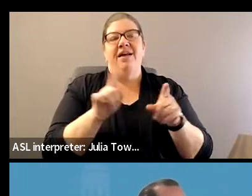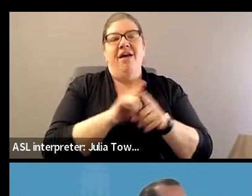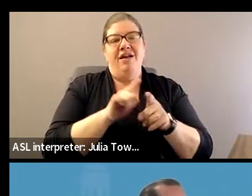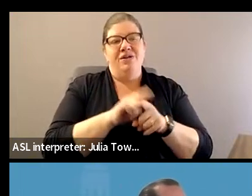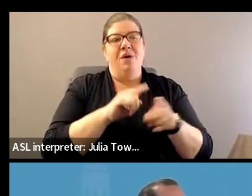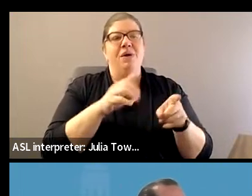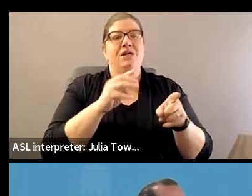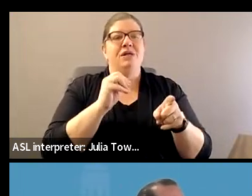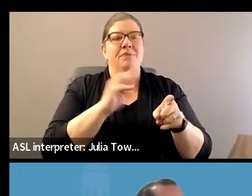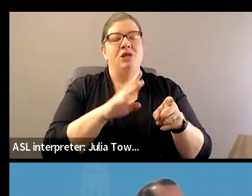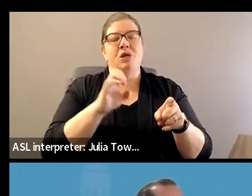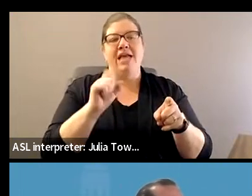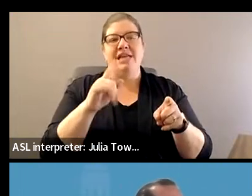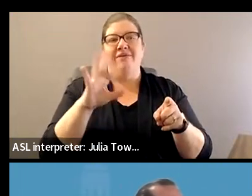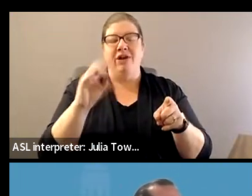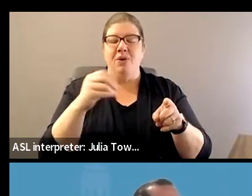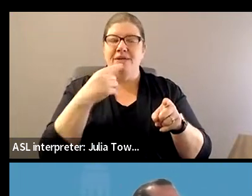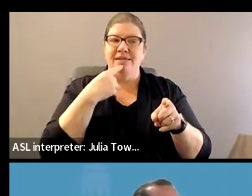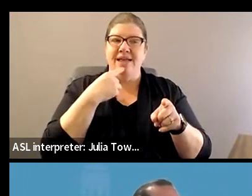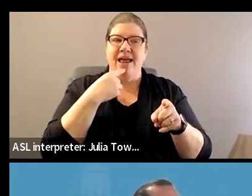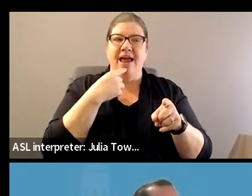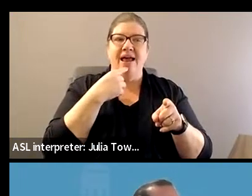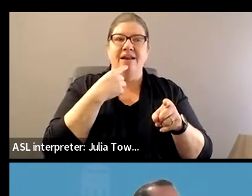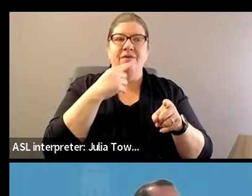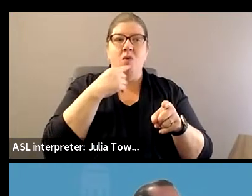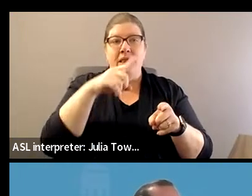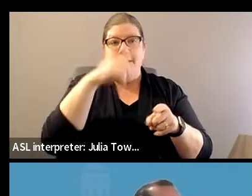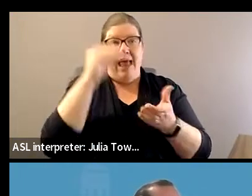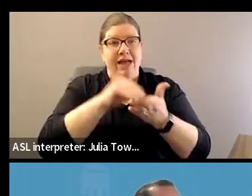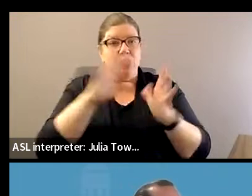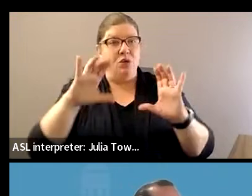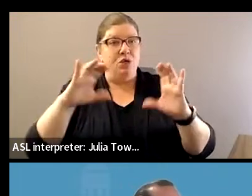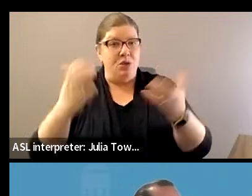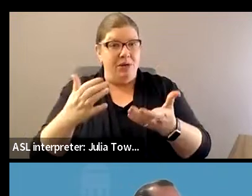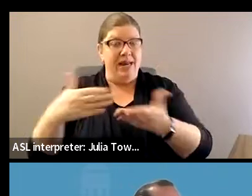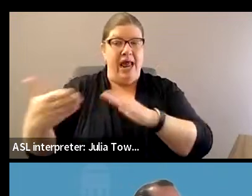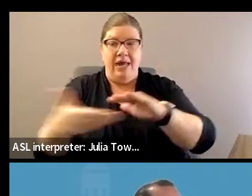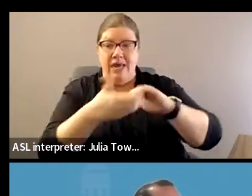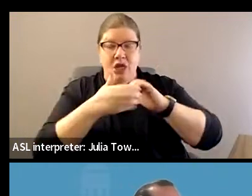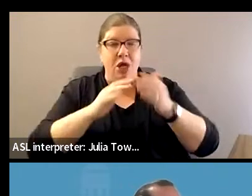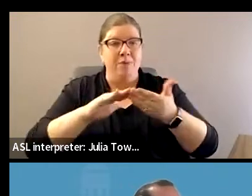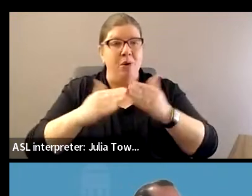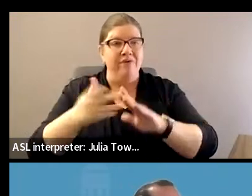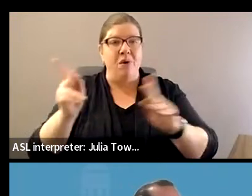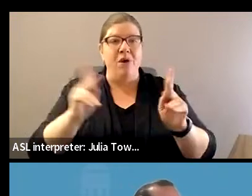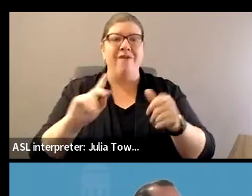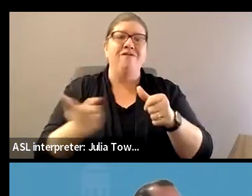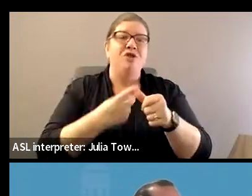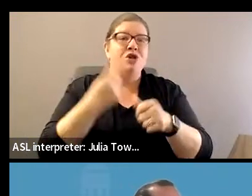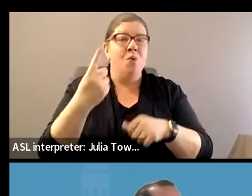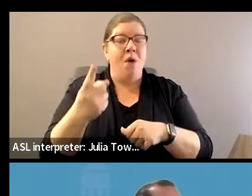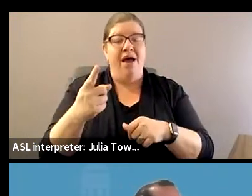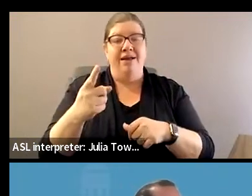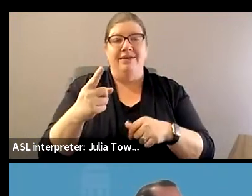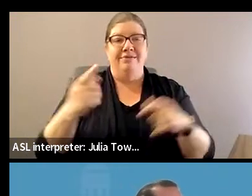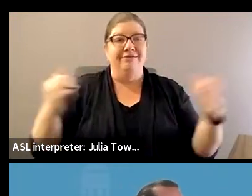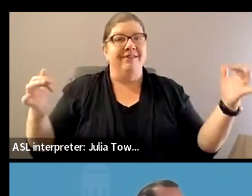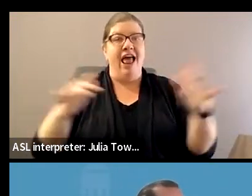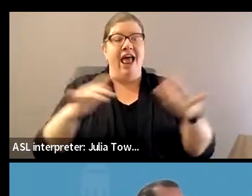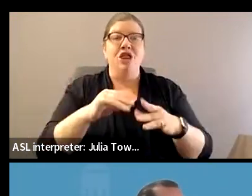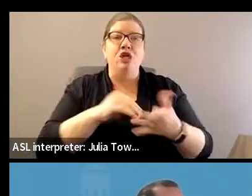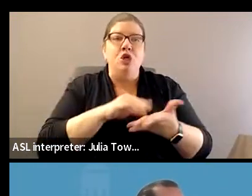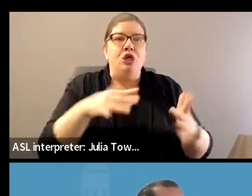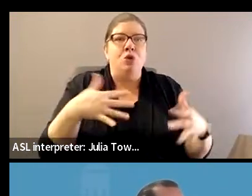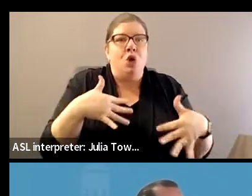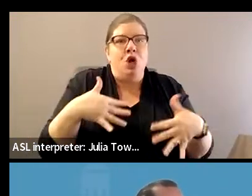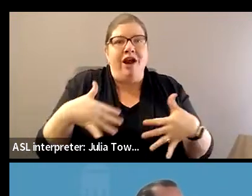Escobedo said, with regards to the Black Student Union in community with the folks, it was their first one. The students they're a little nervous and a little